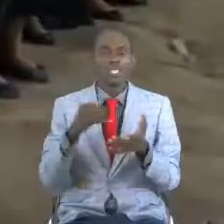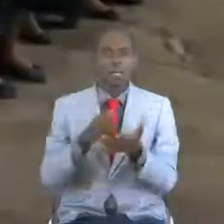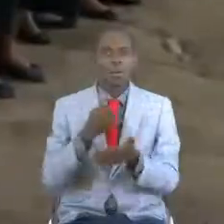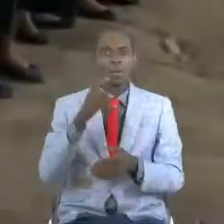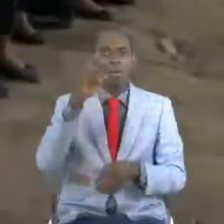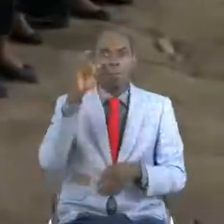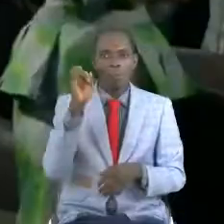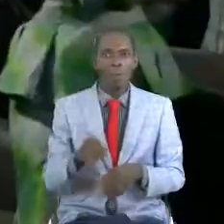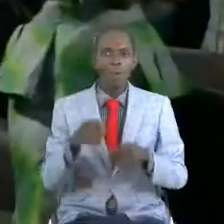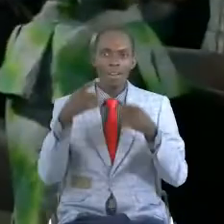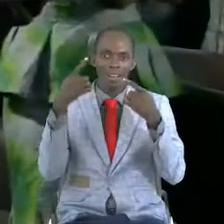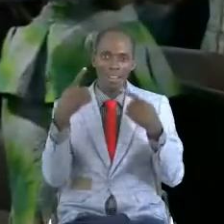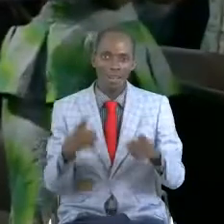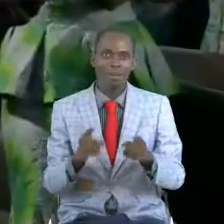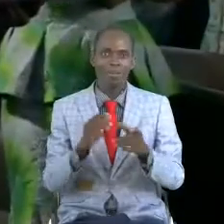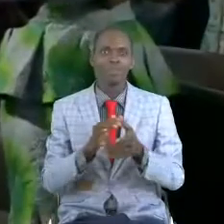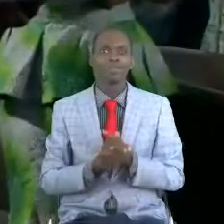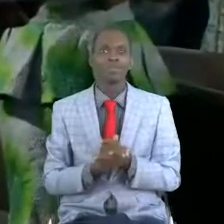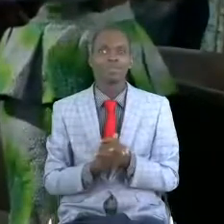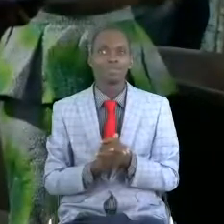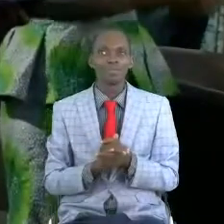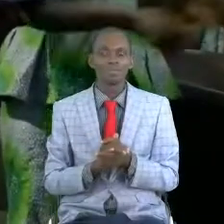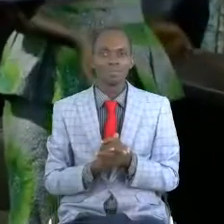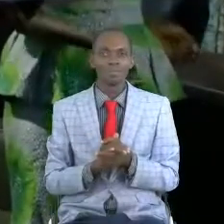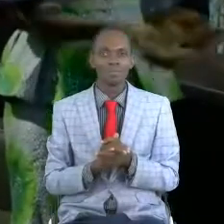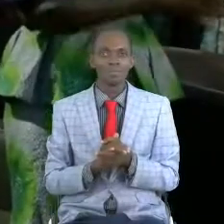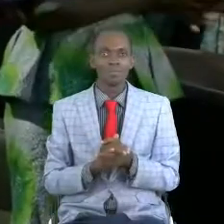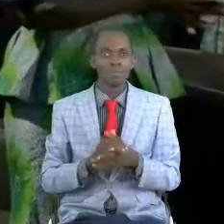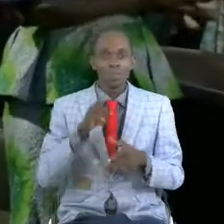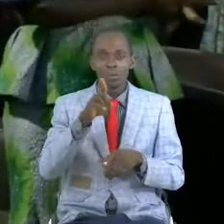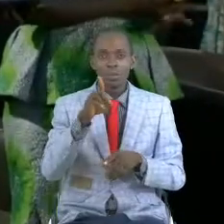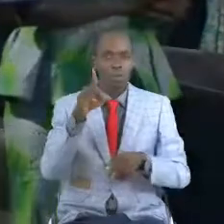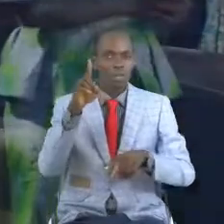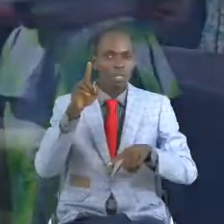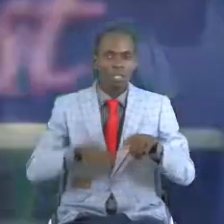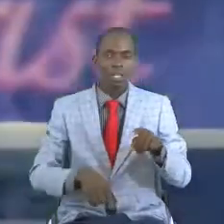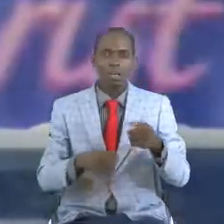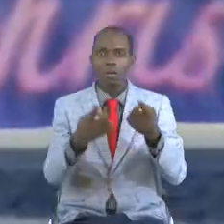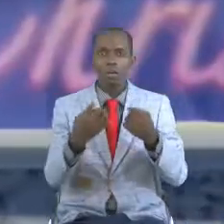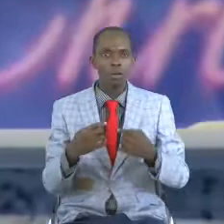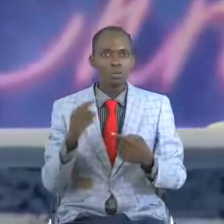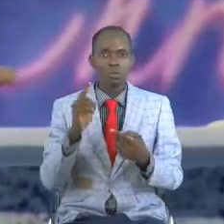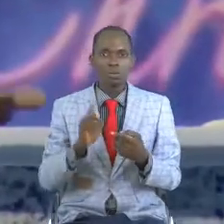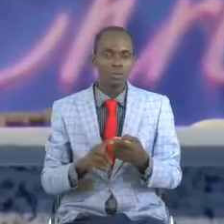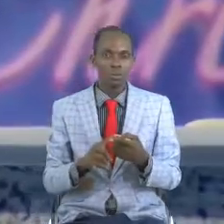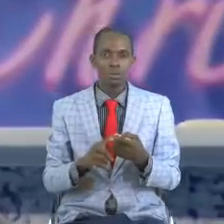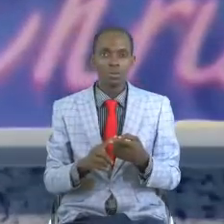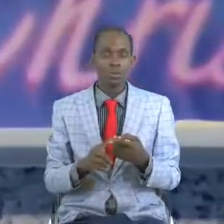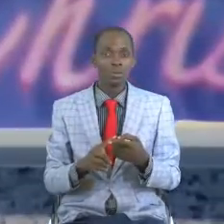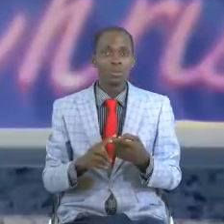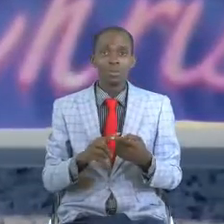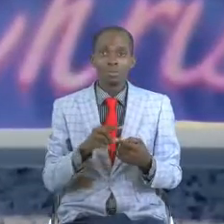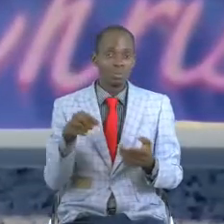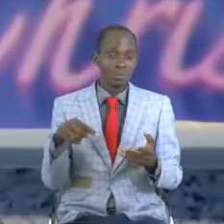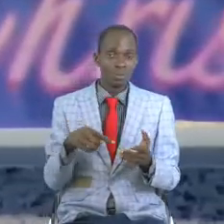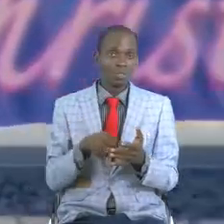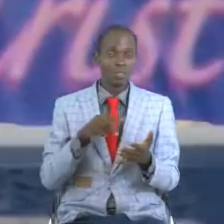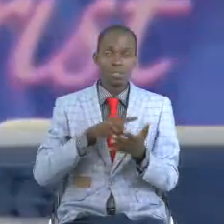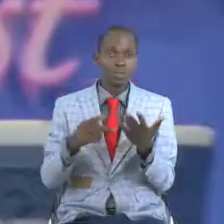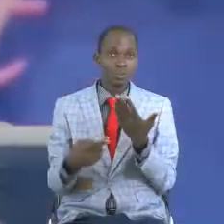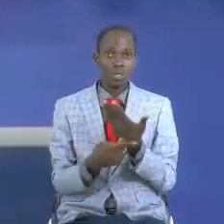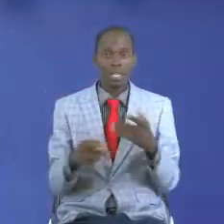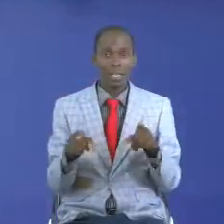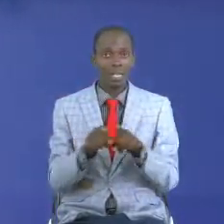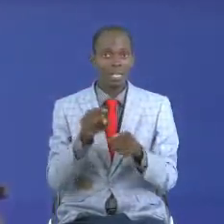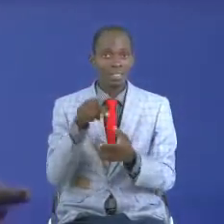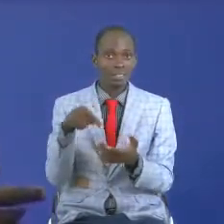happen. You cannot come to the world like this and come to the crusade like this and then